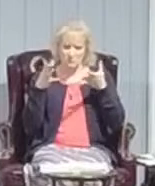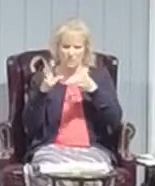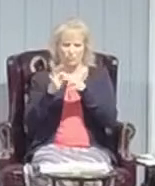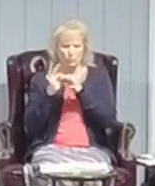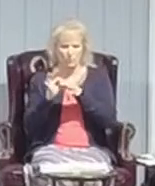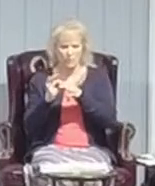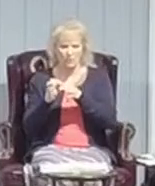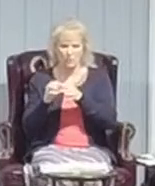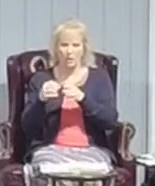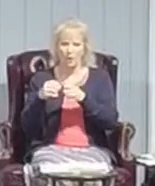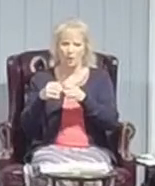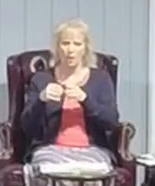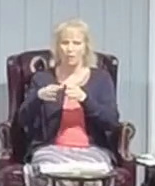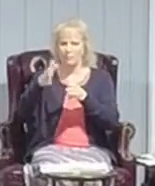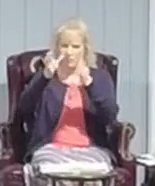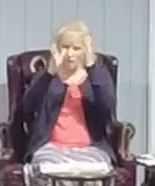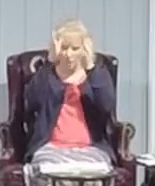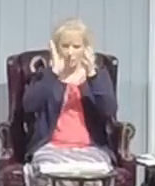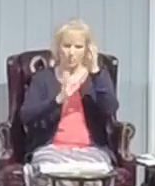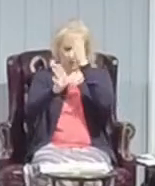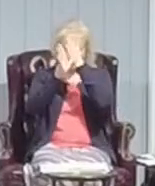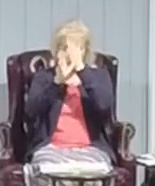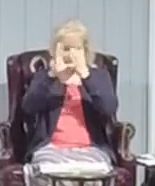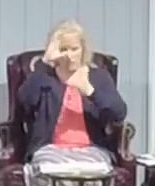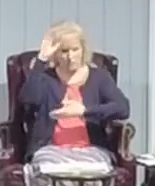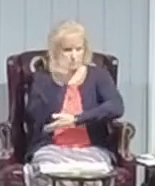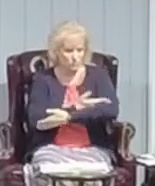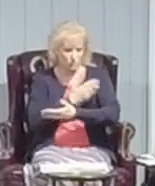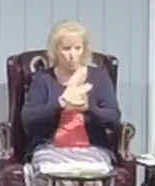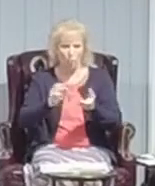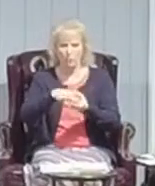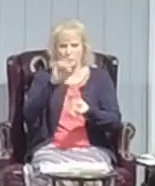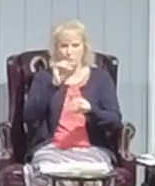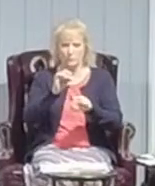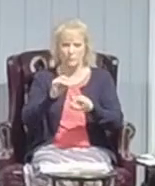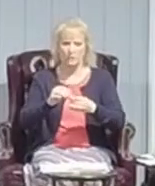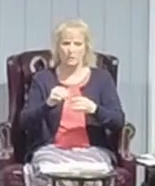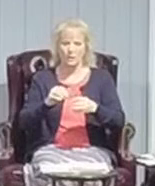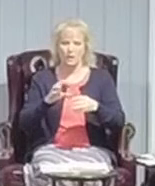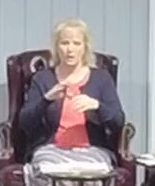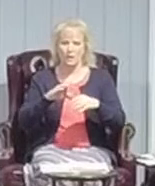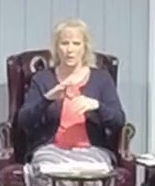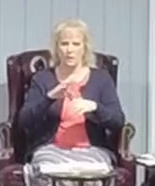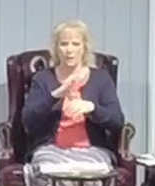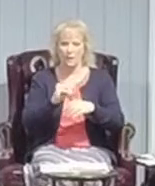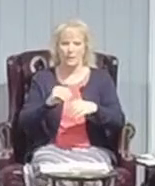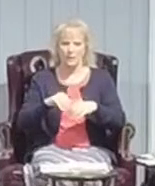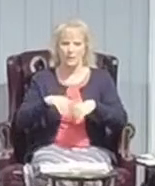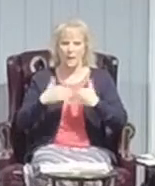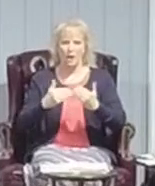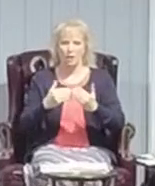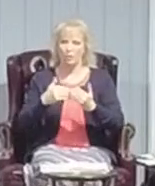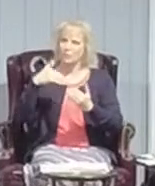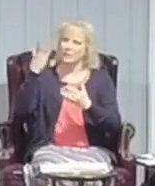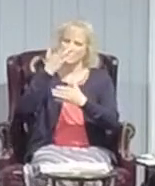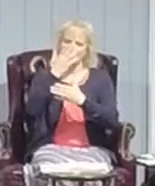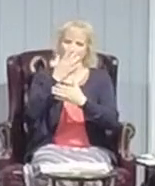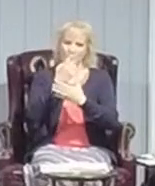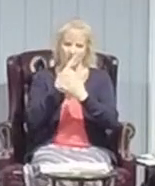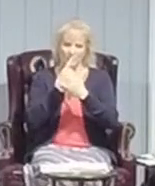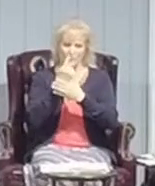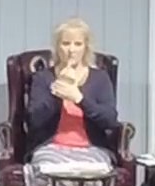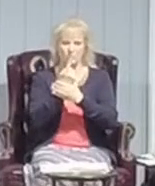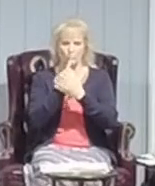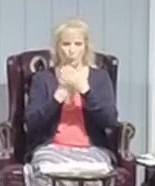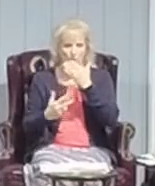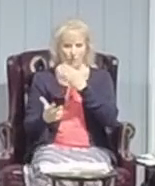God, God the Father, God the Son, and God the Holy Spirit, and how, you know, he's one, and yet he loves, you know, they love each